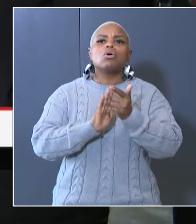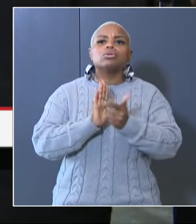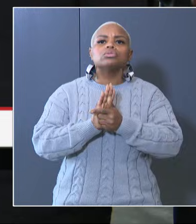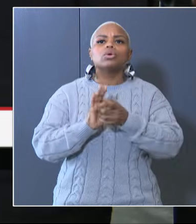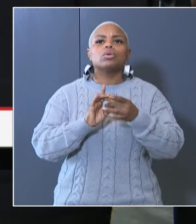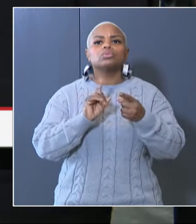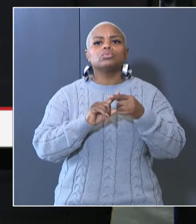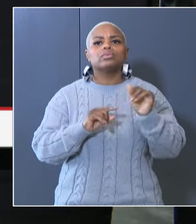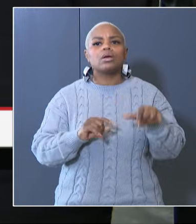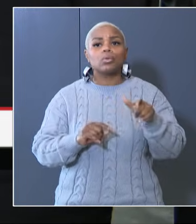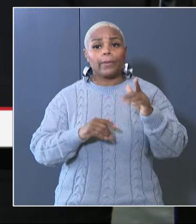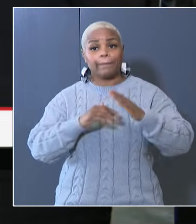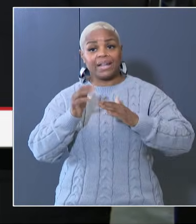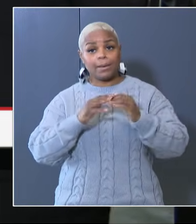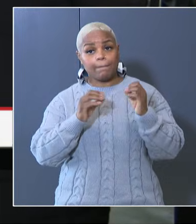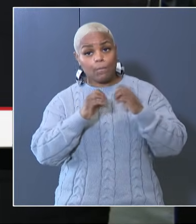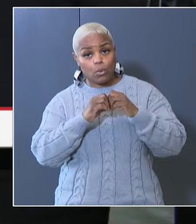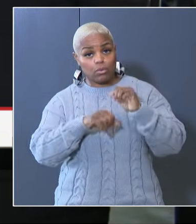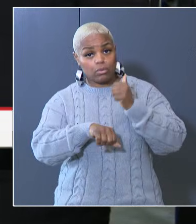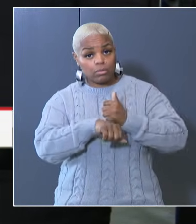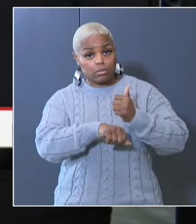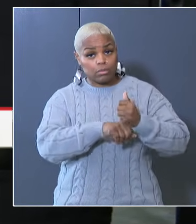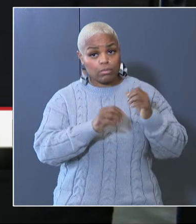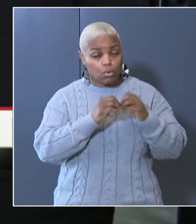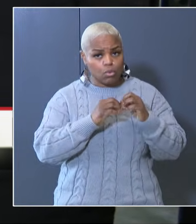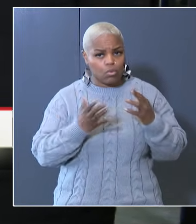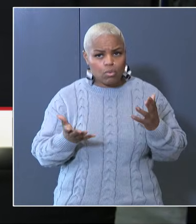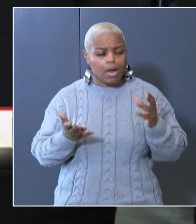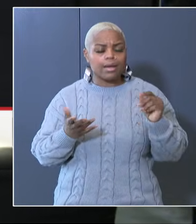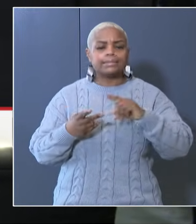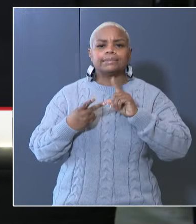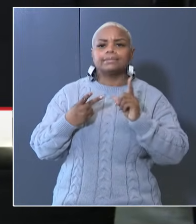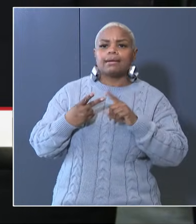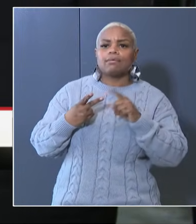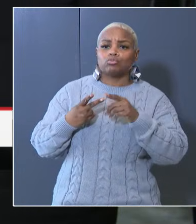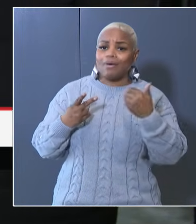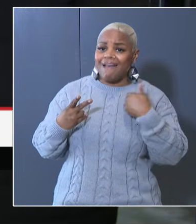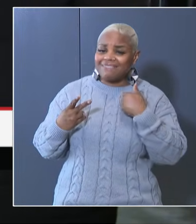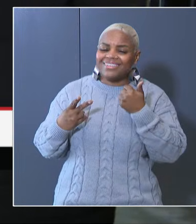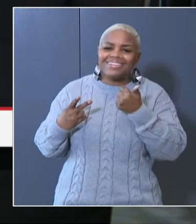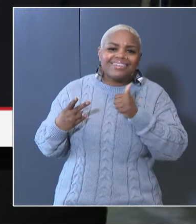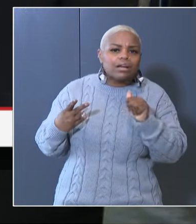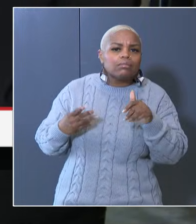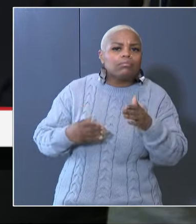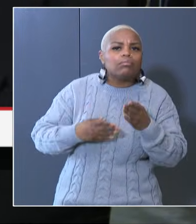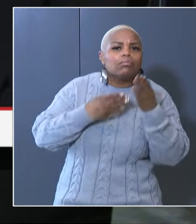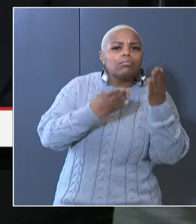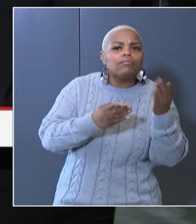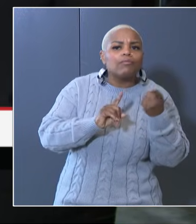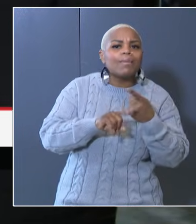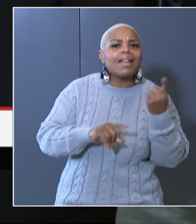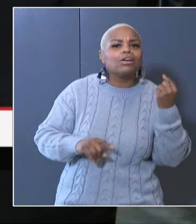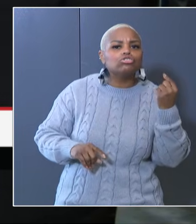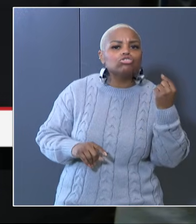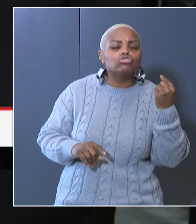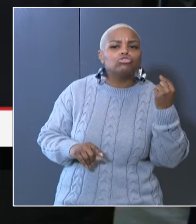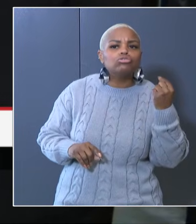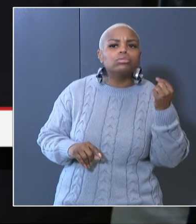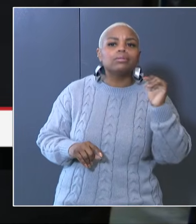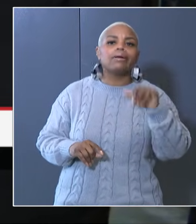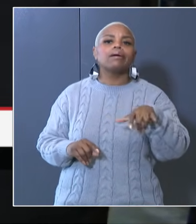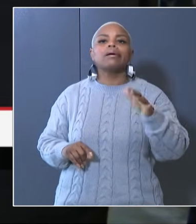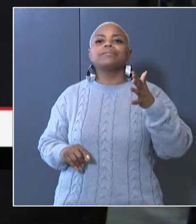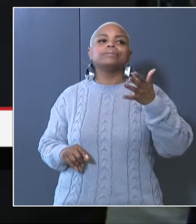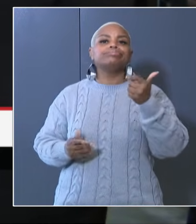also if you had any proposals forthcoming as you had last year that actually sought to curtail some of the green energy requirements for